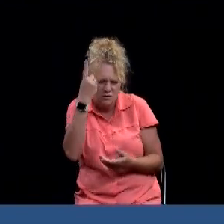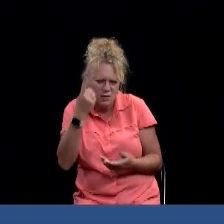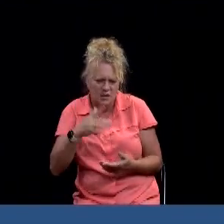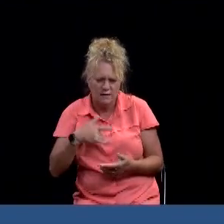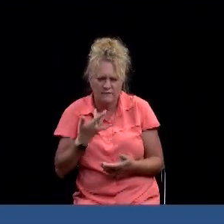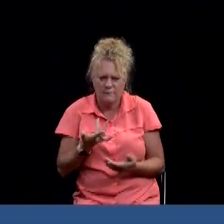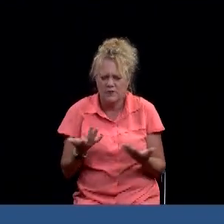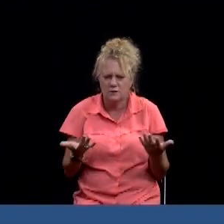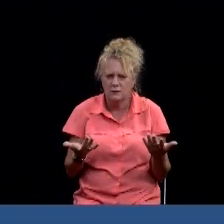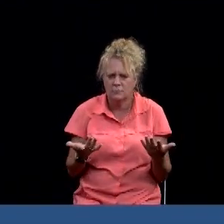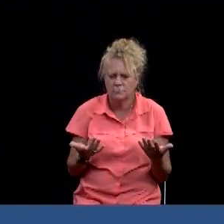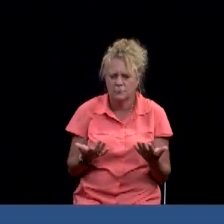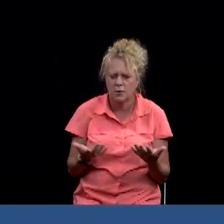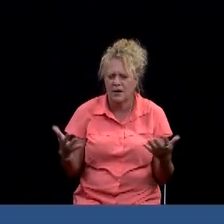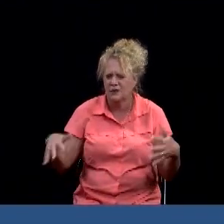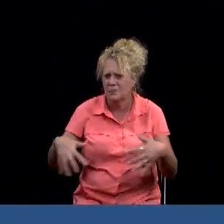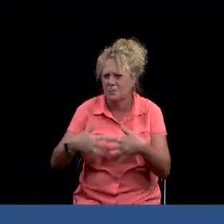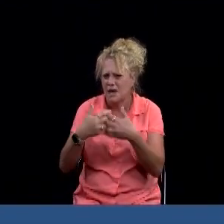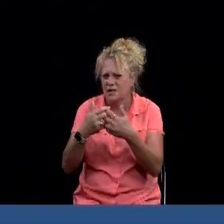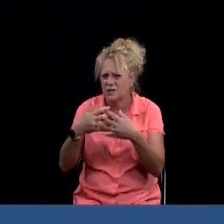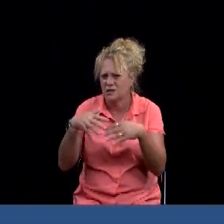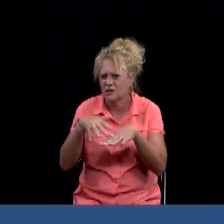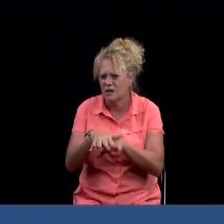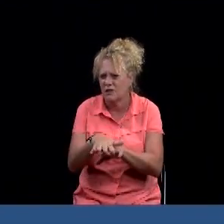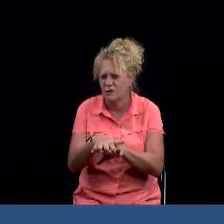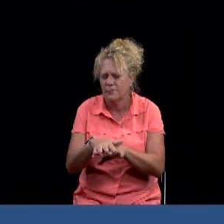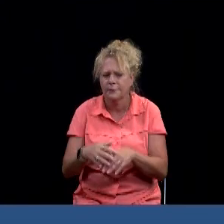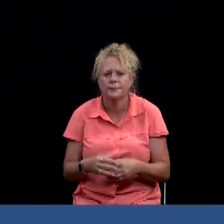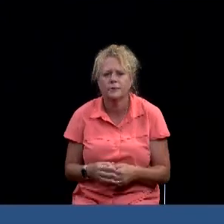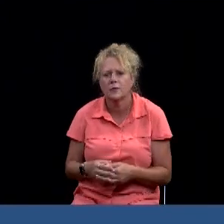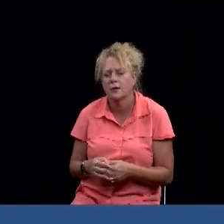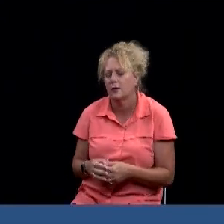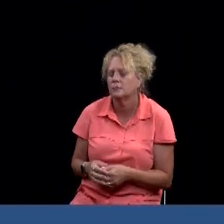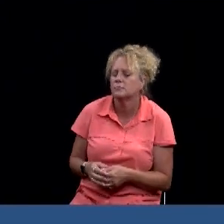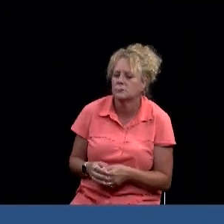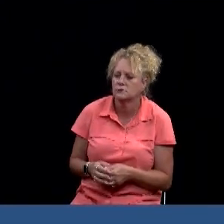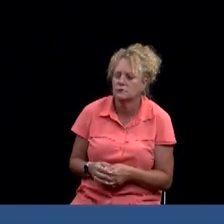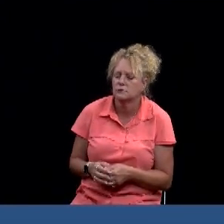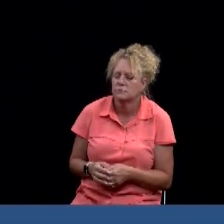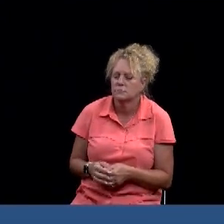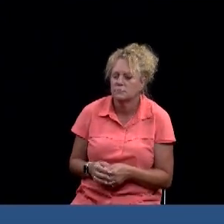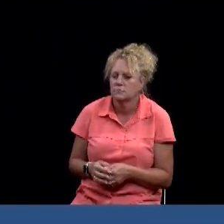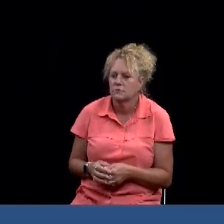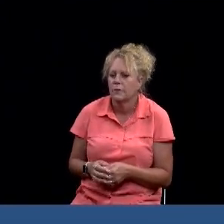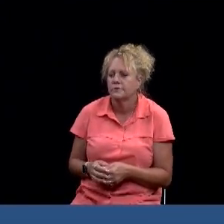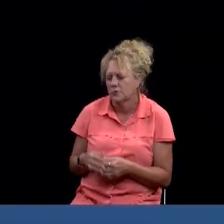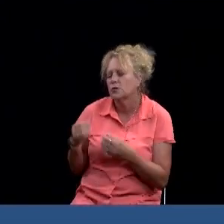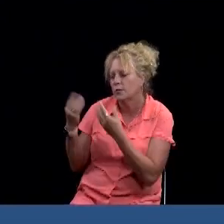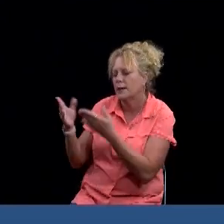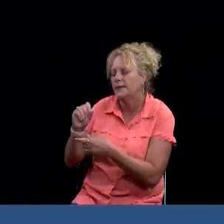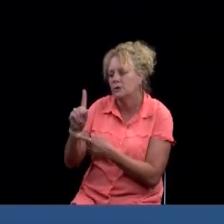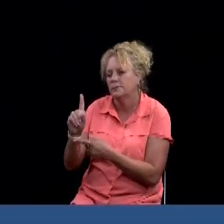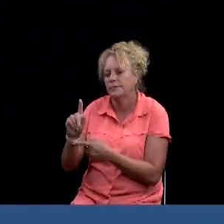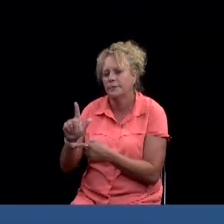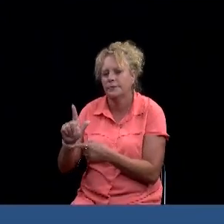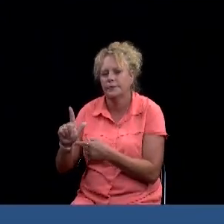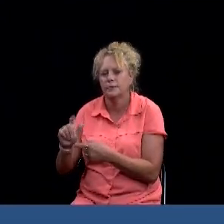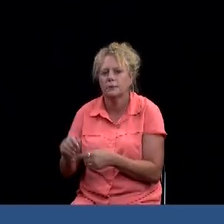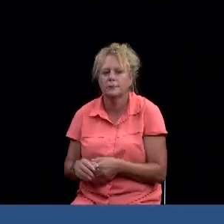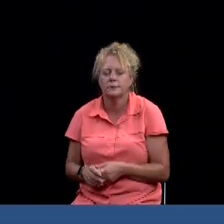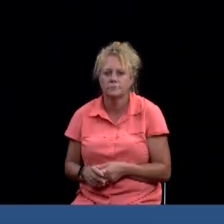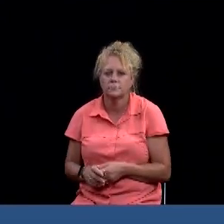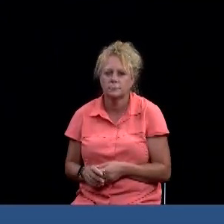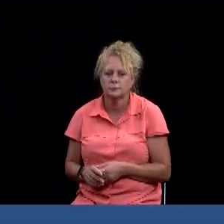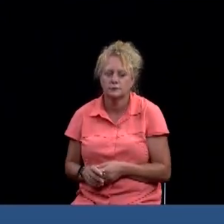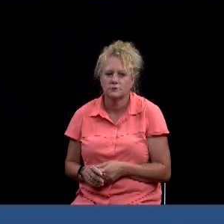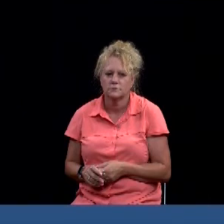the amount is of this transaction. Go ahead, Bill. Right there. I think